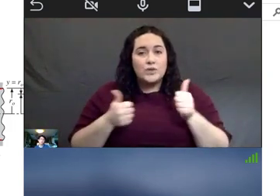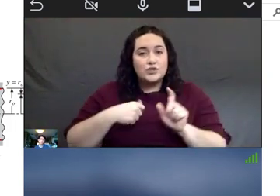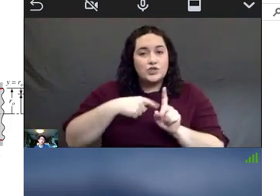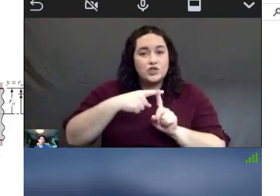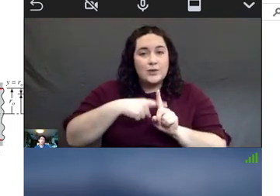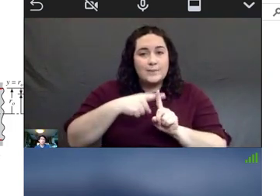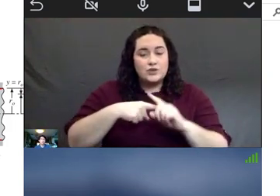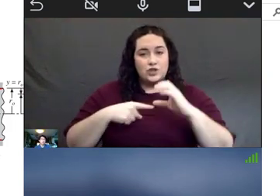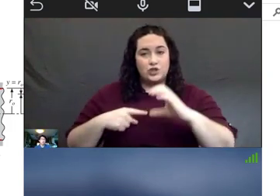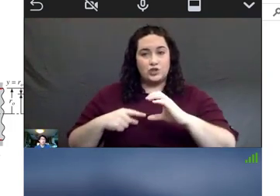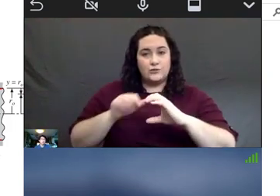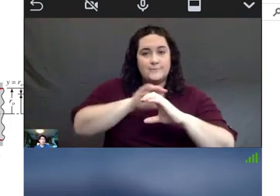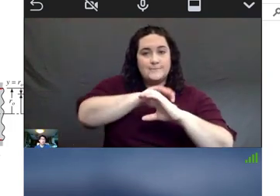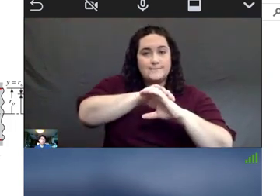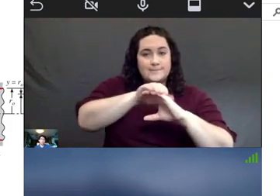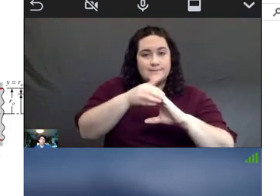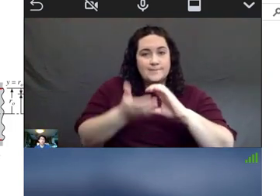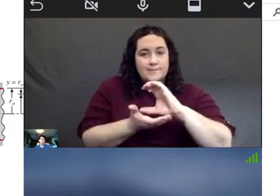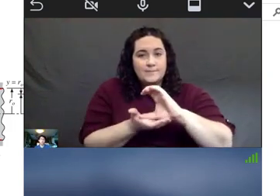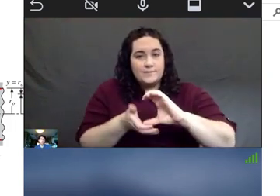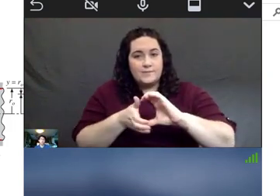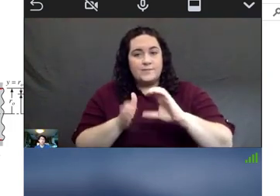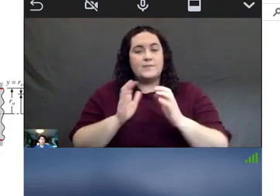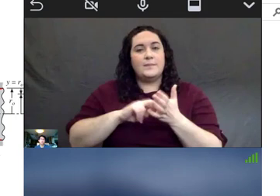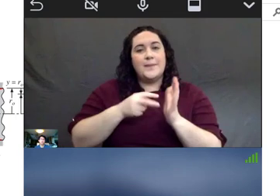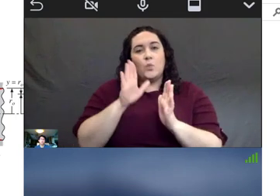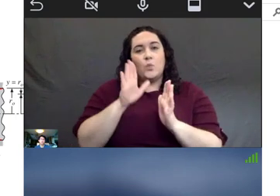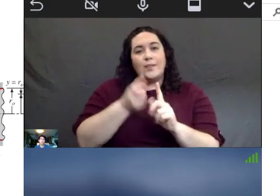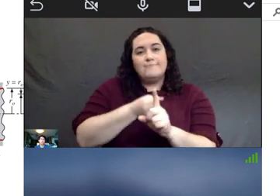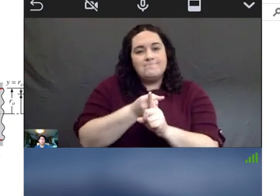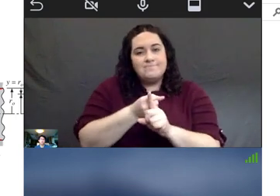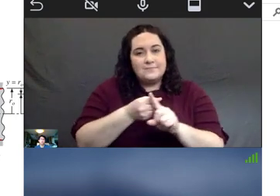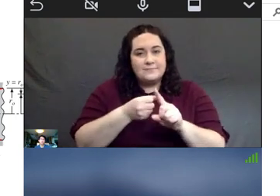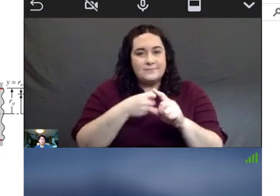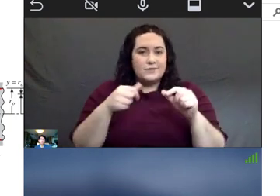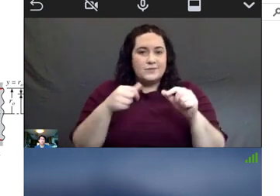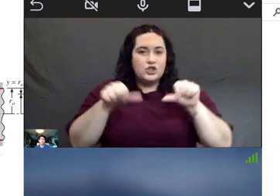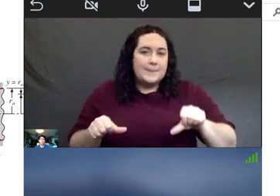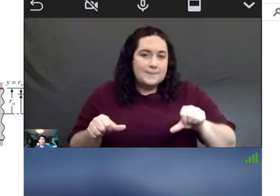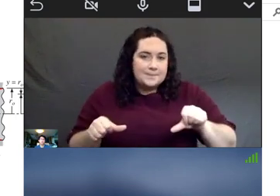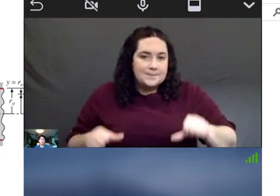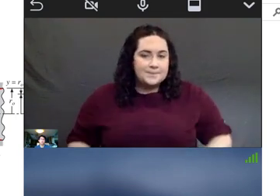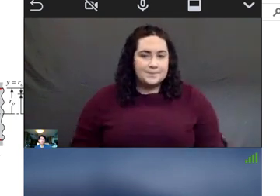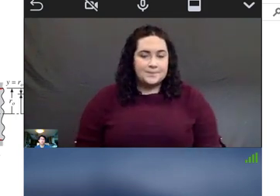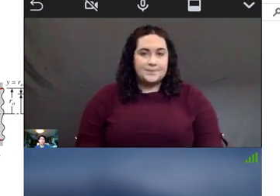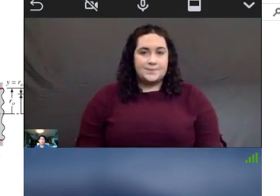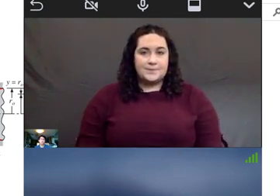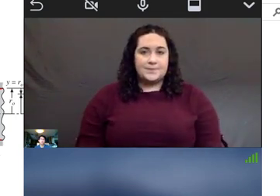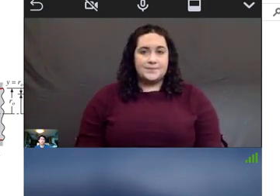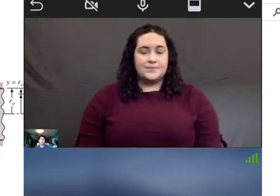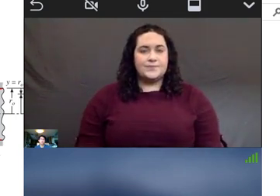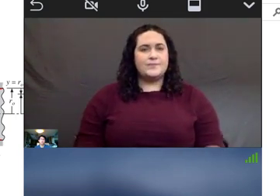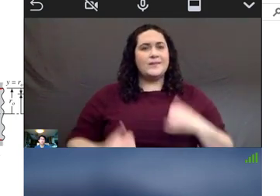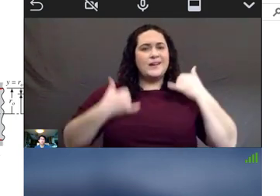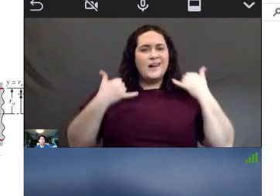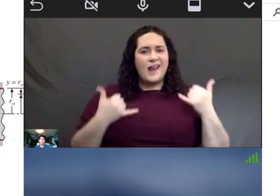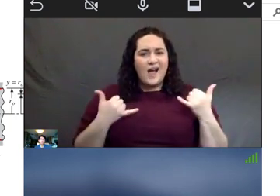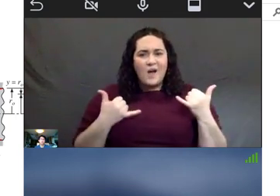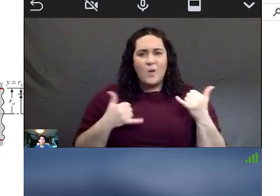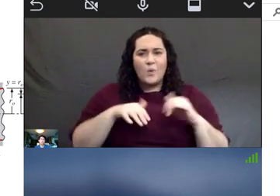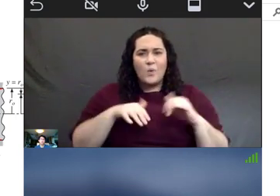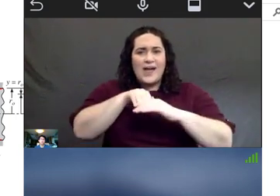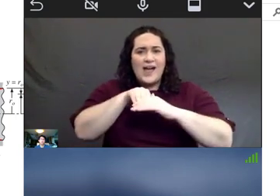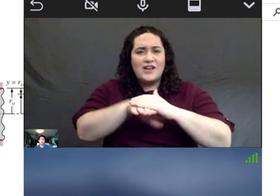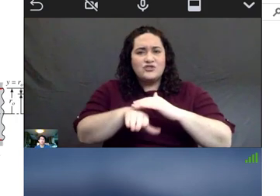So if we think about entrance lengths for the hydrodynamic and thermal boundary layers, there's really things that are changing. So you may